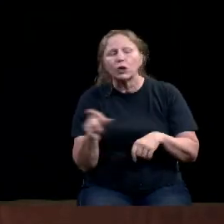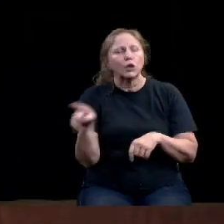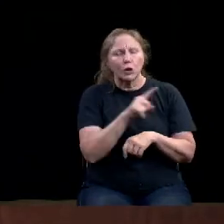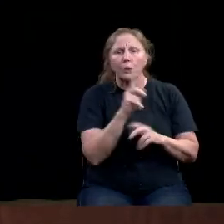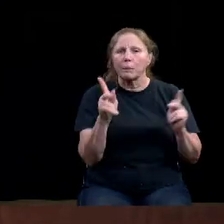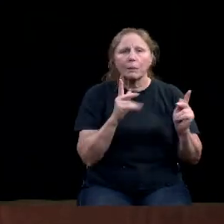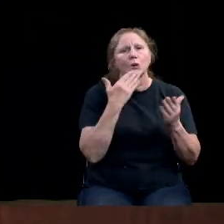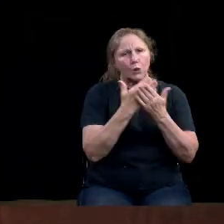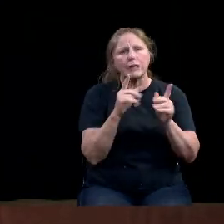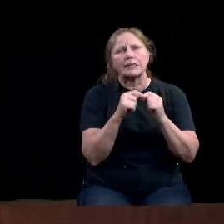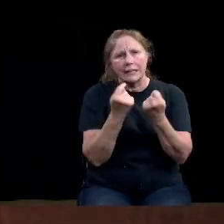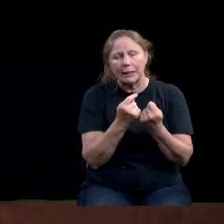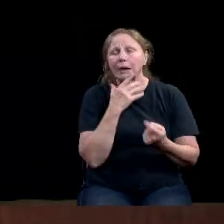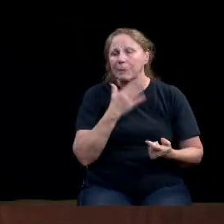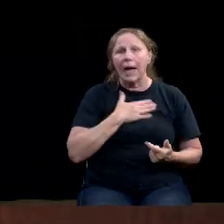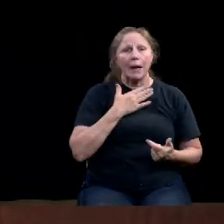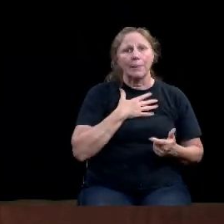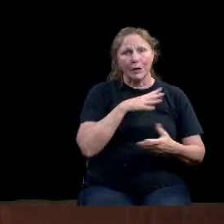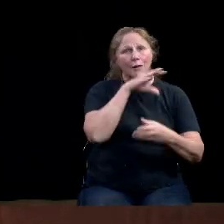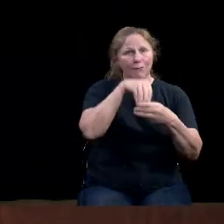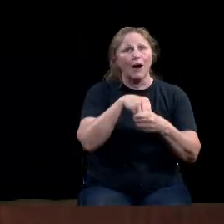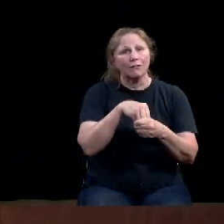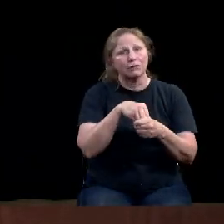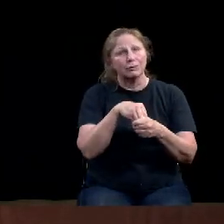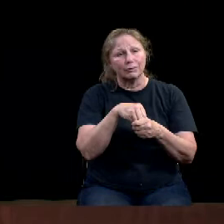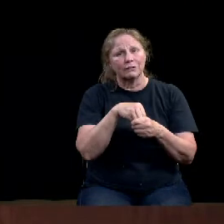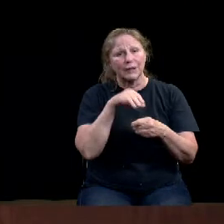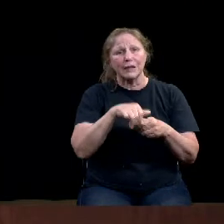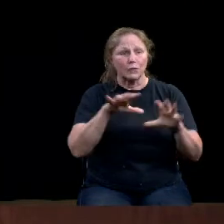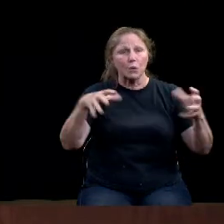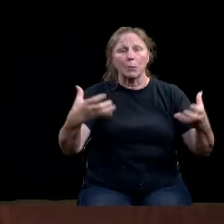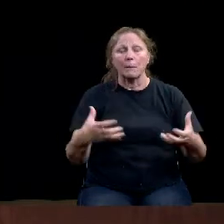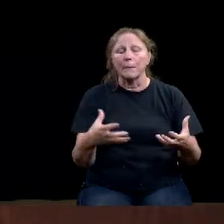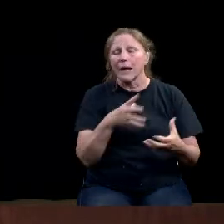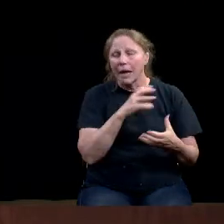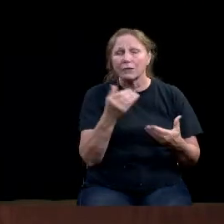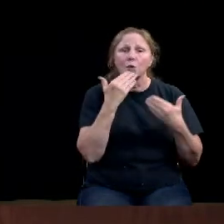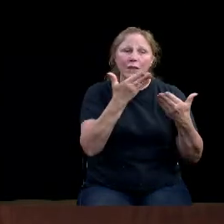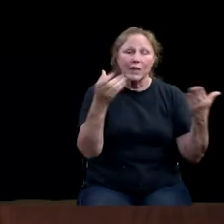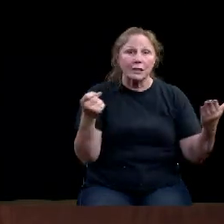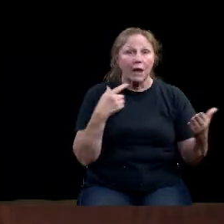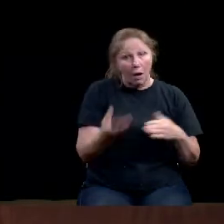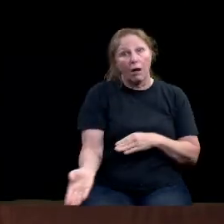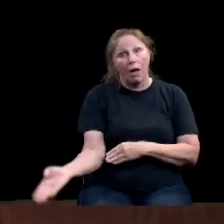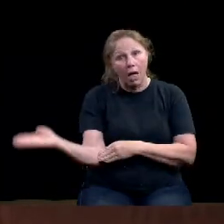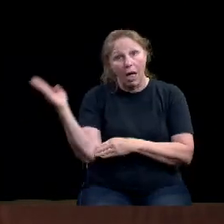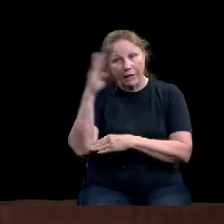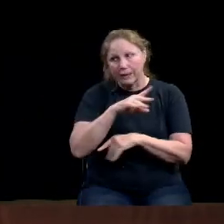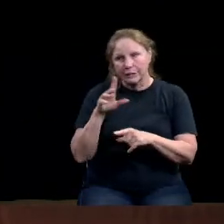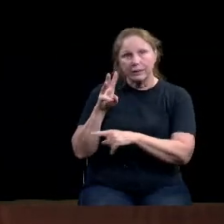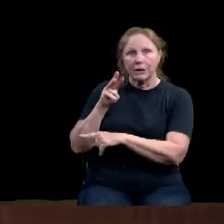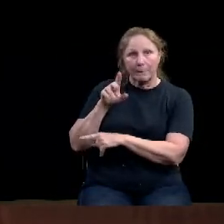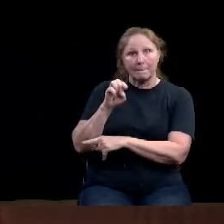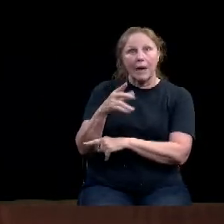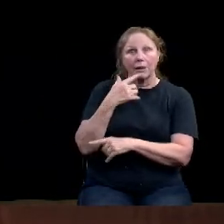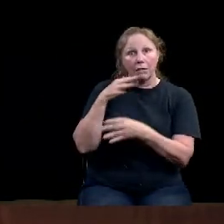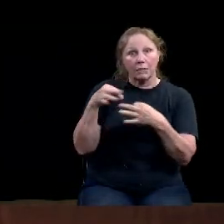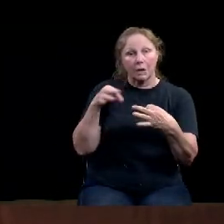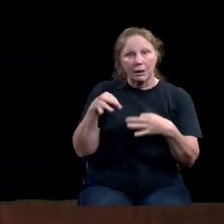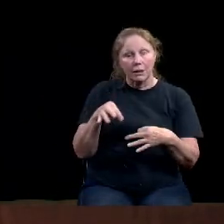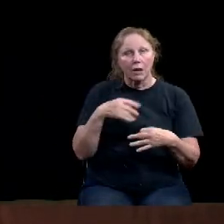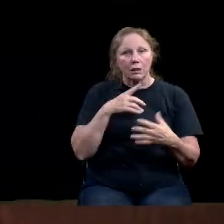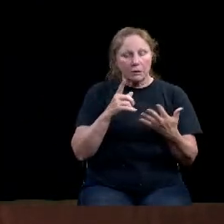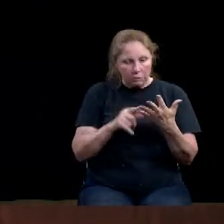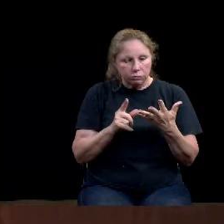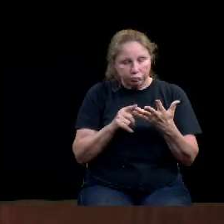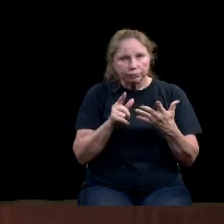said, going through goals and everything. And it's good to get back together. You don't believe how, even though we've got